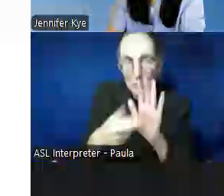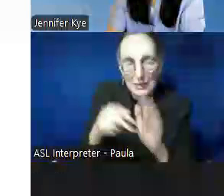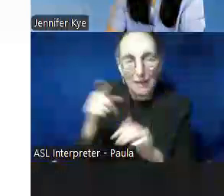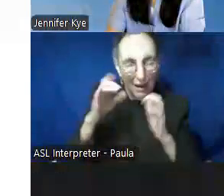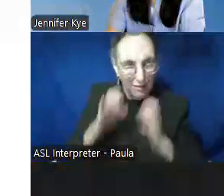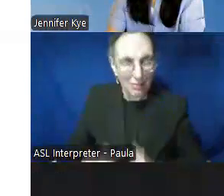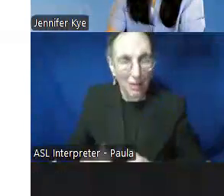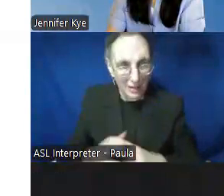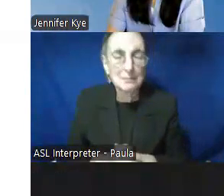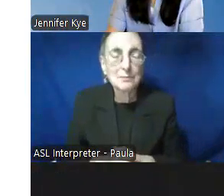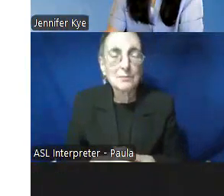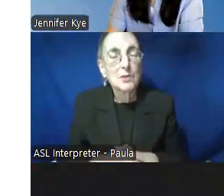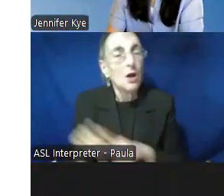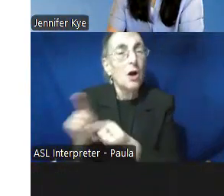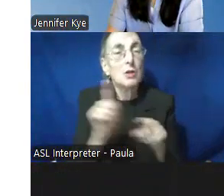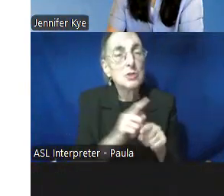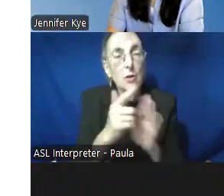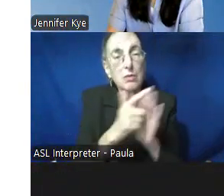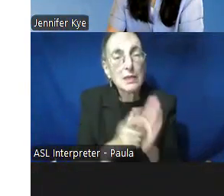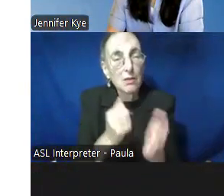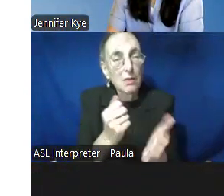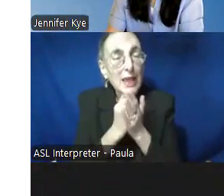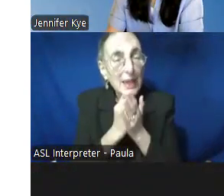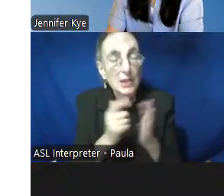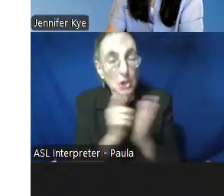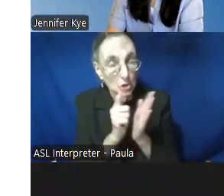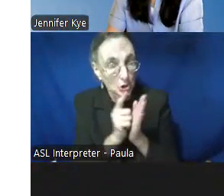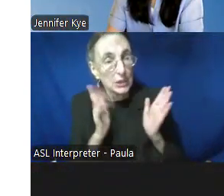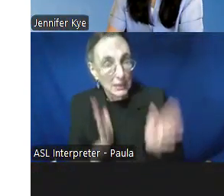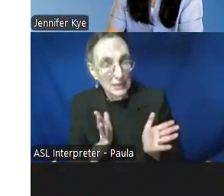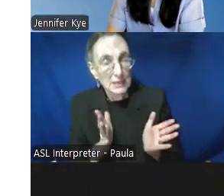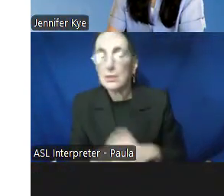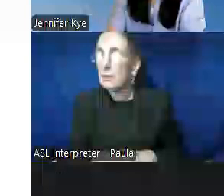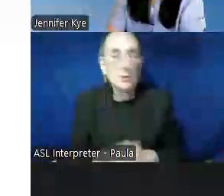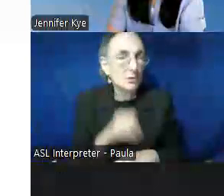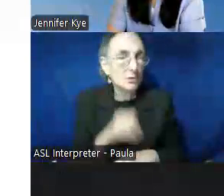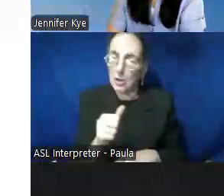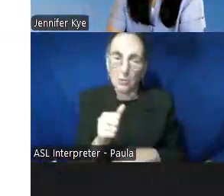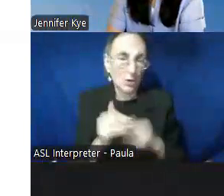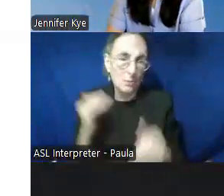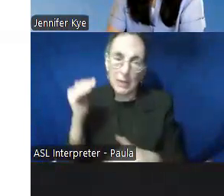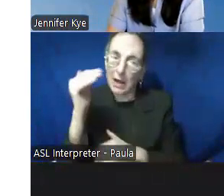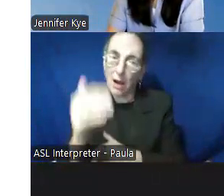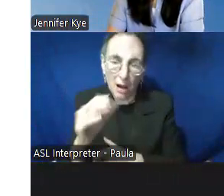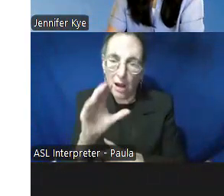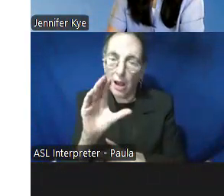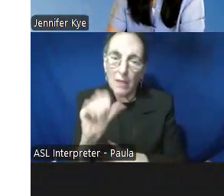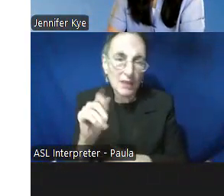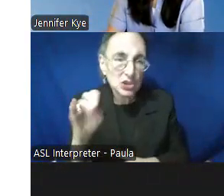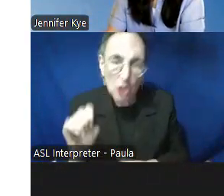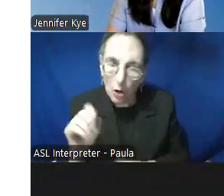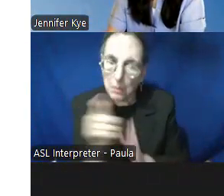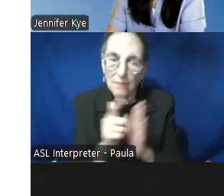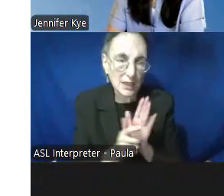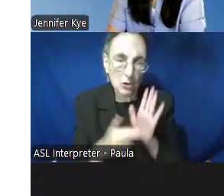Also, legal aid attorneys, they don't go beyond the scope of legal representation to